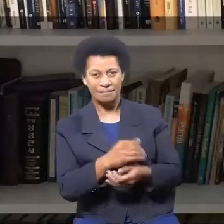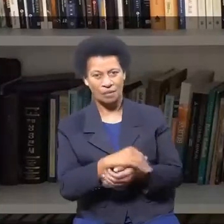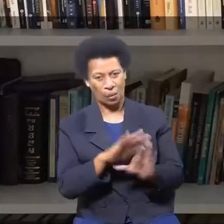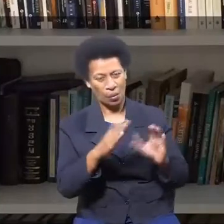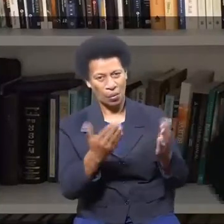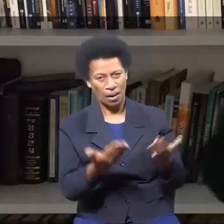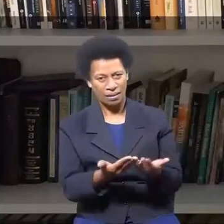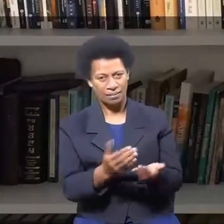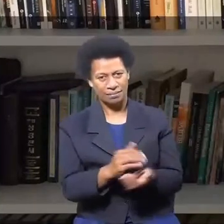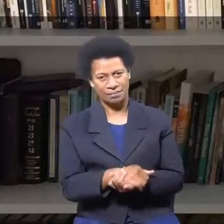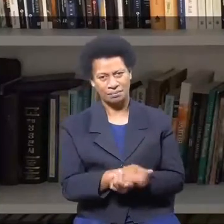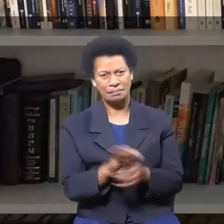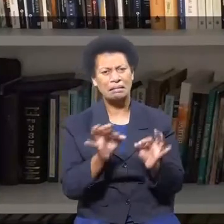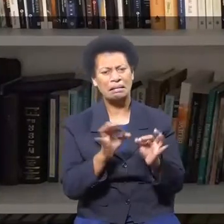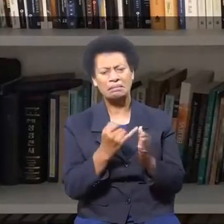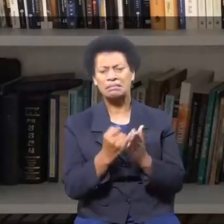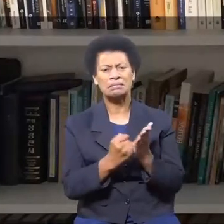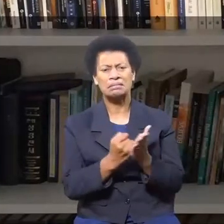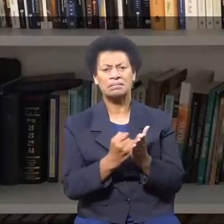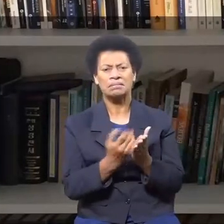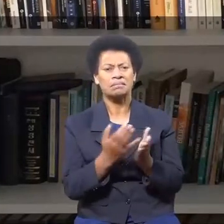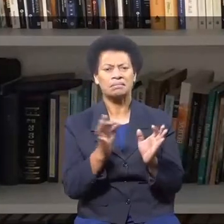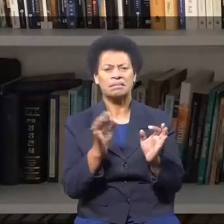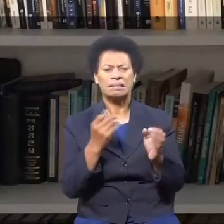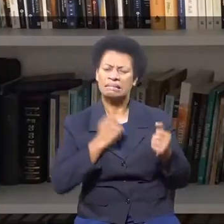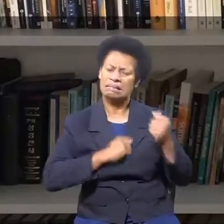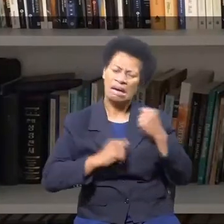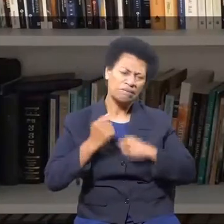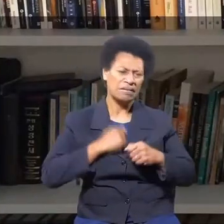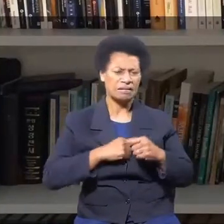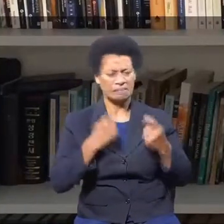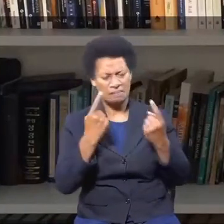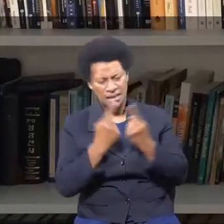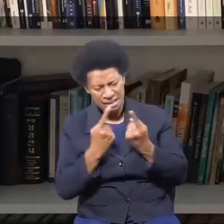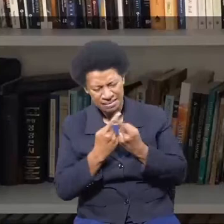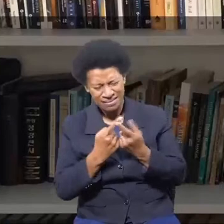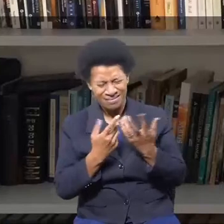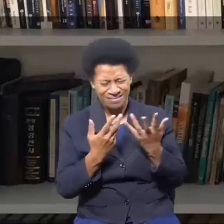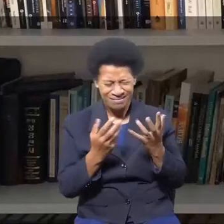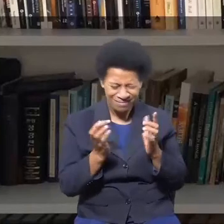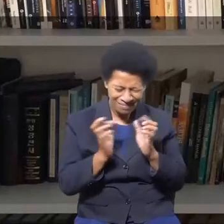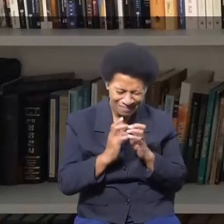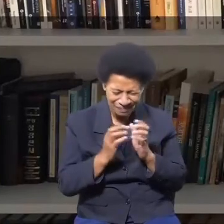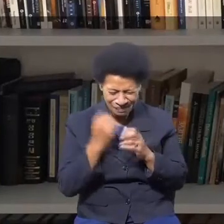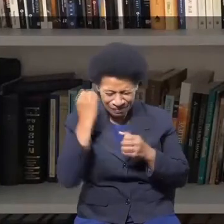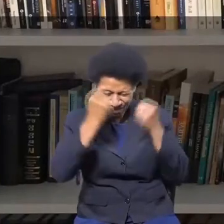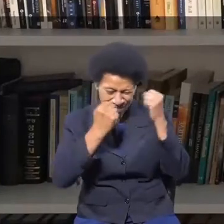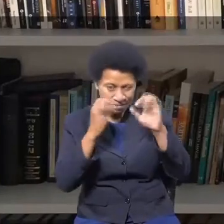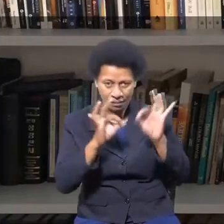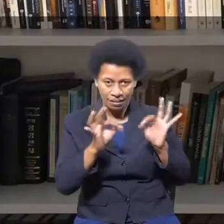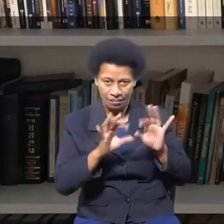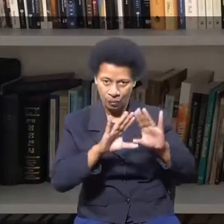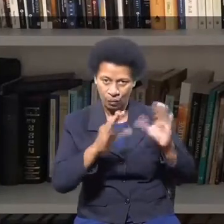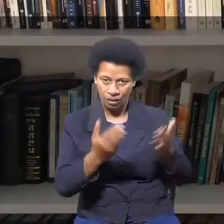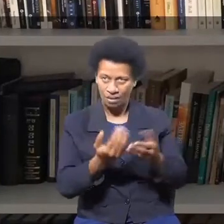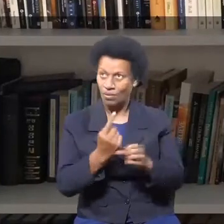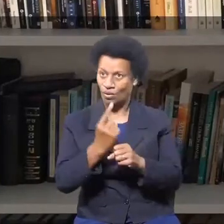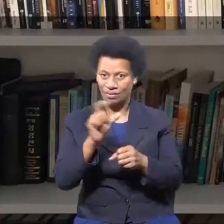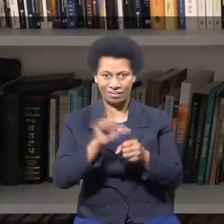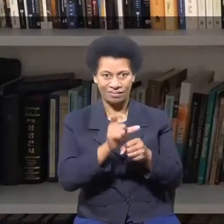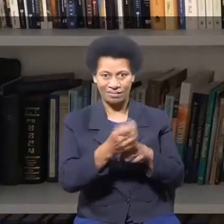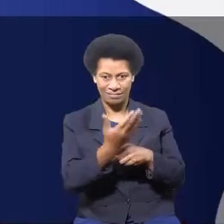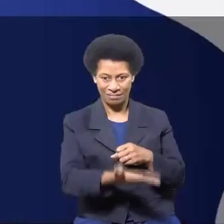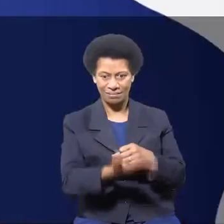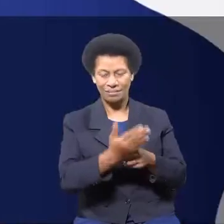world that did not contain sin or suffering or pain or death. The other thing we need